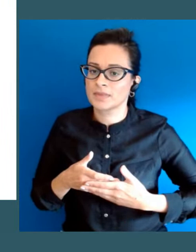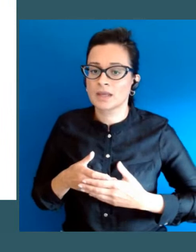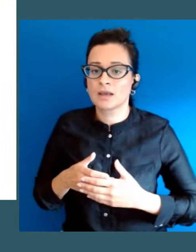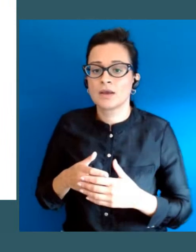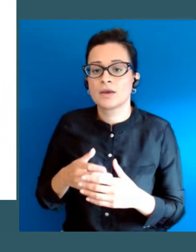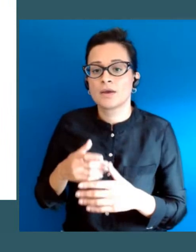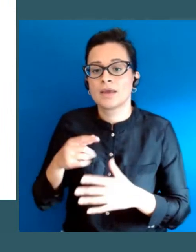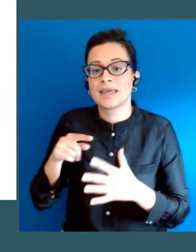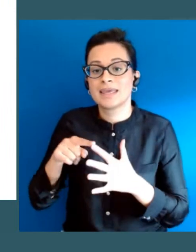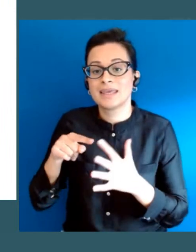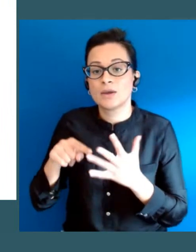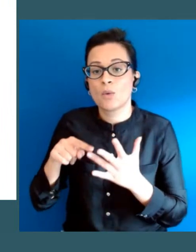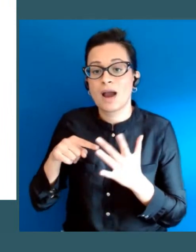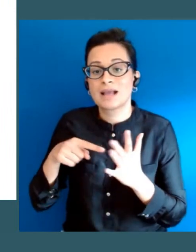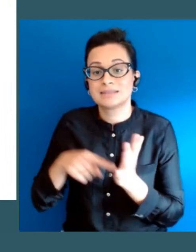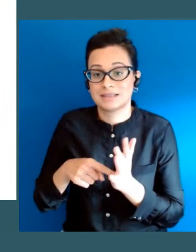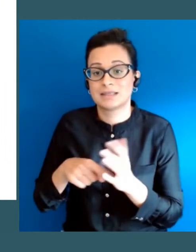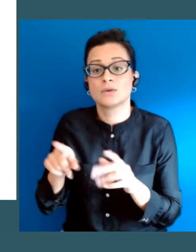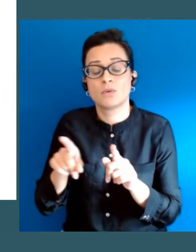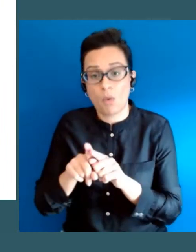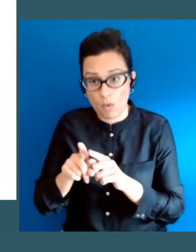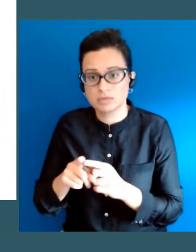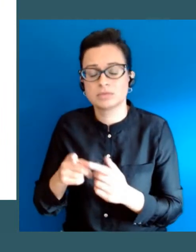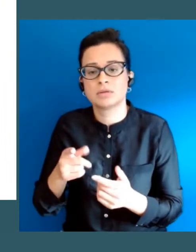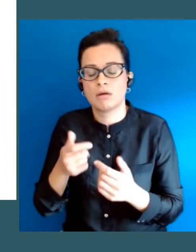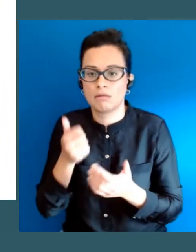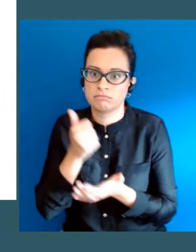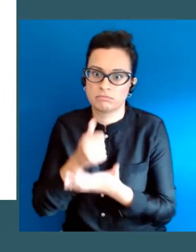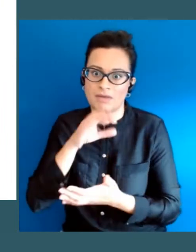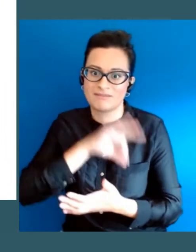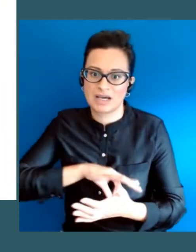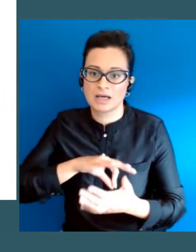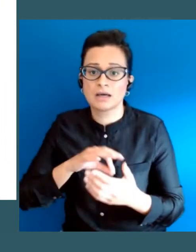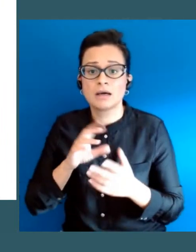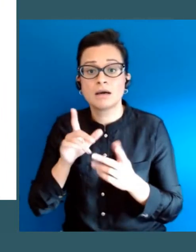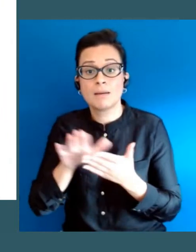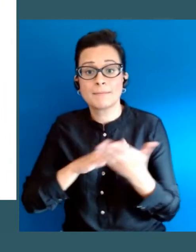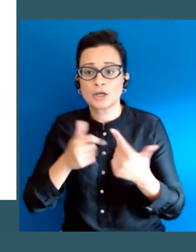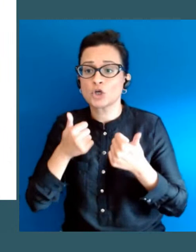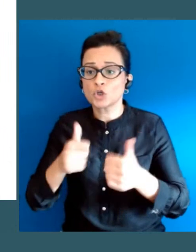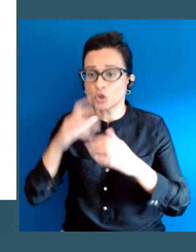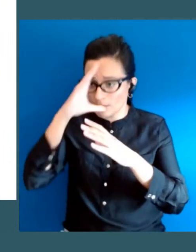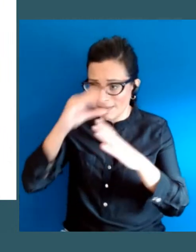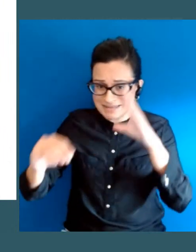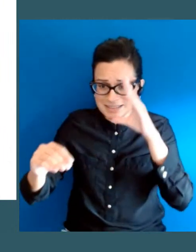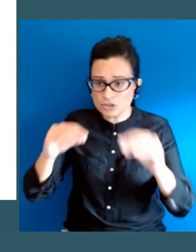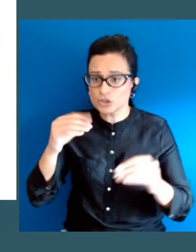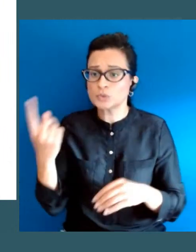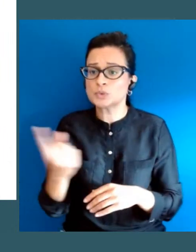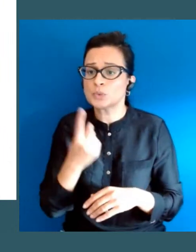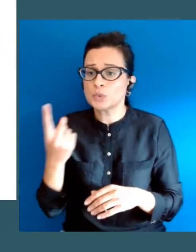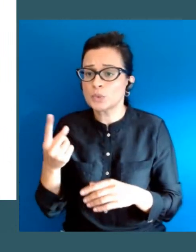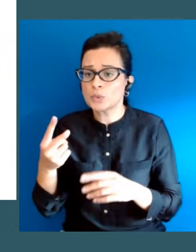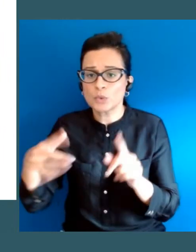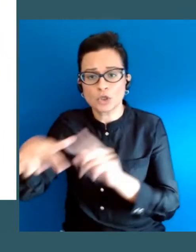advantageous. And so it is a good message to give out to our populations. Once you're